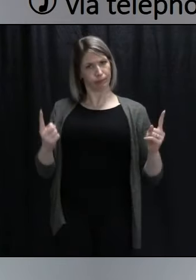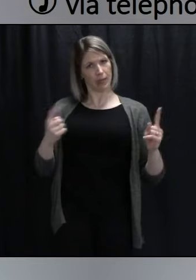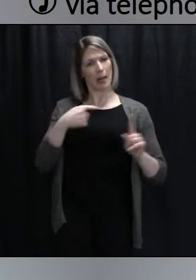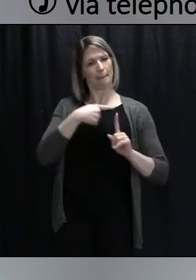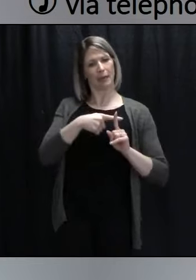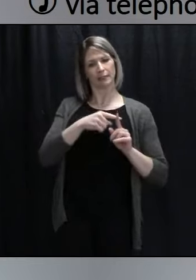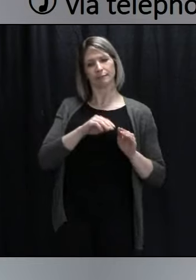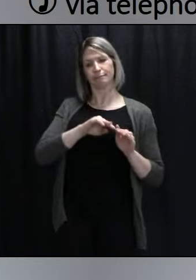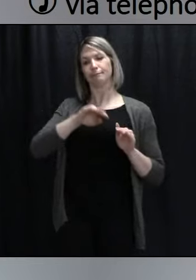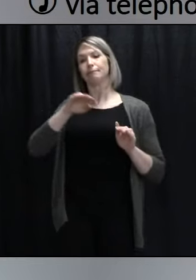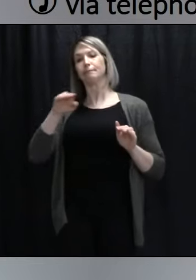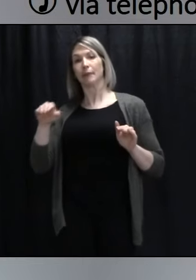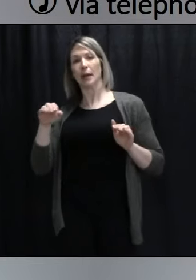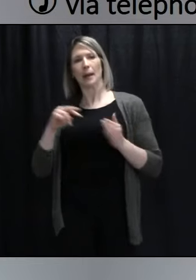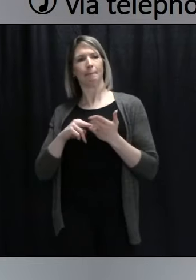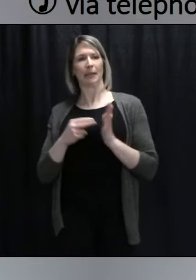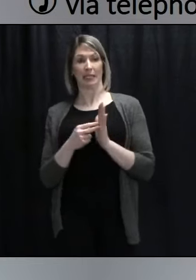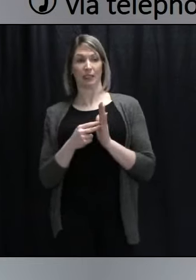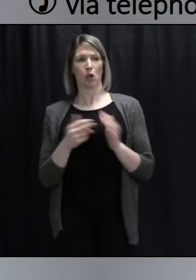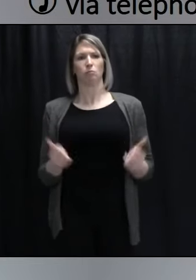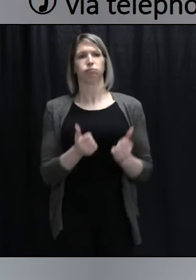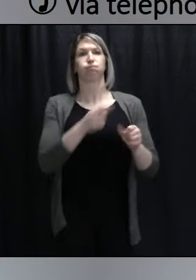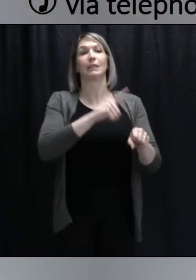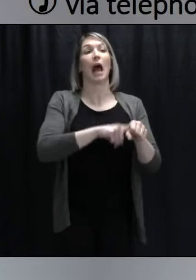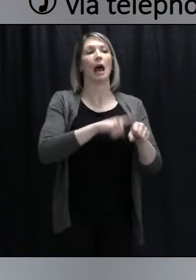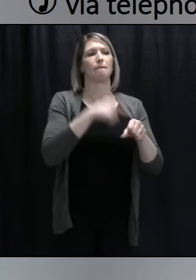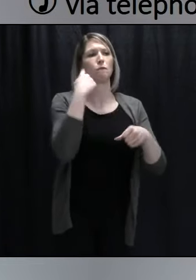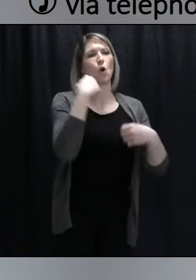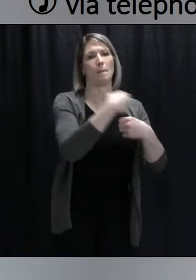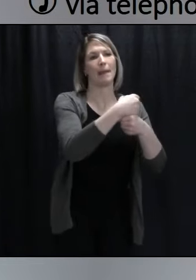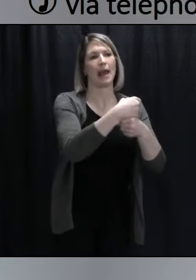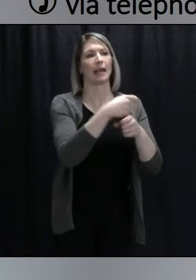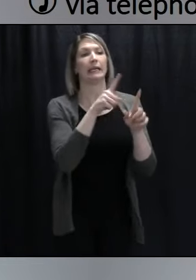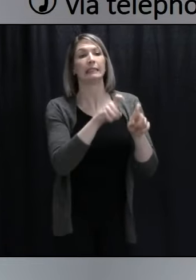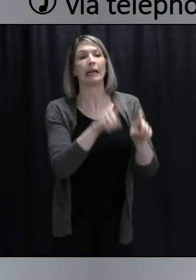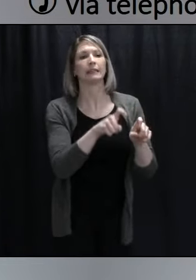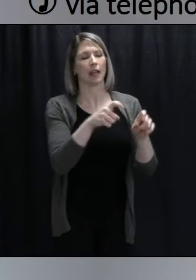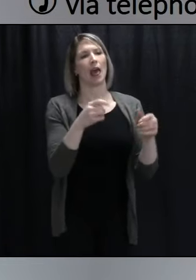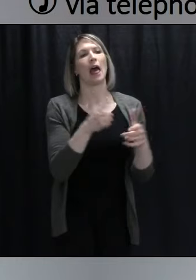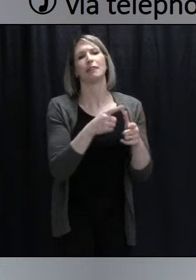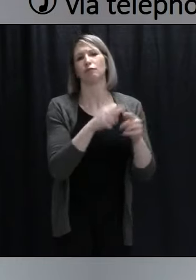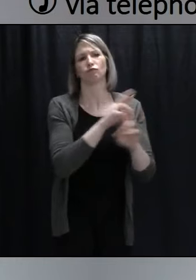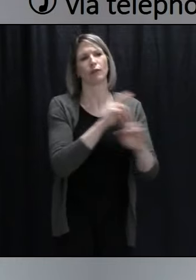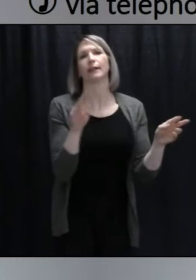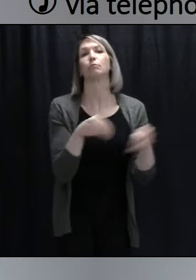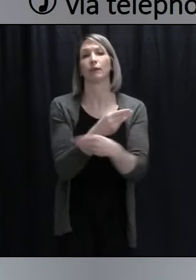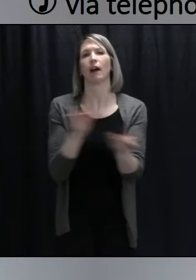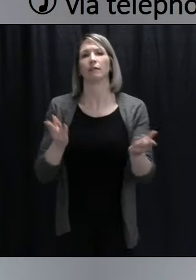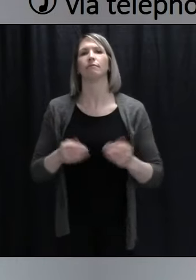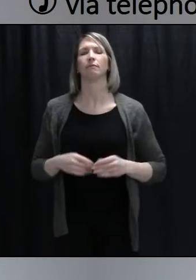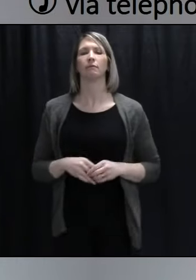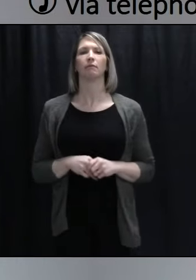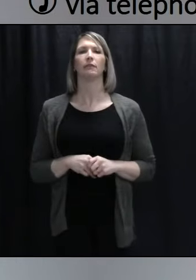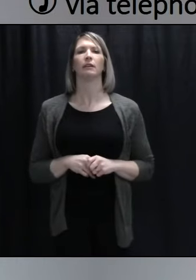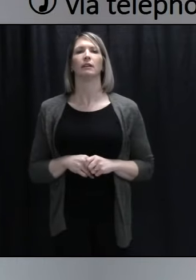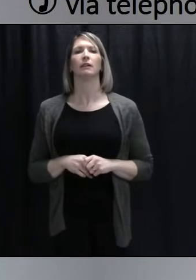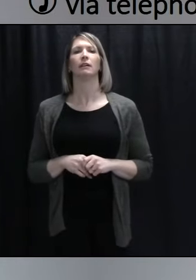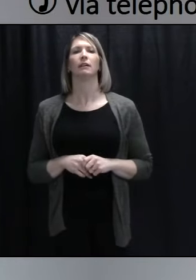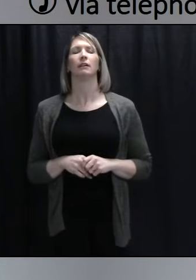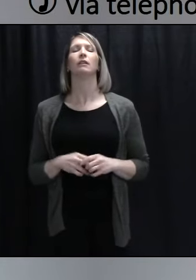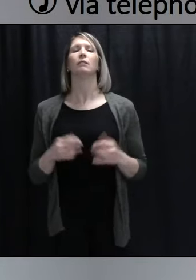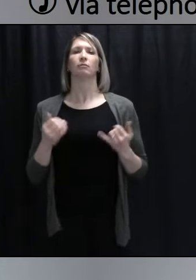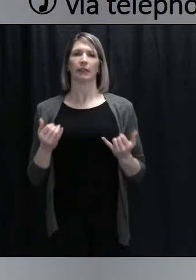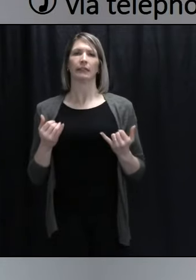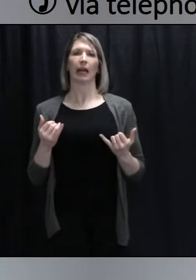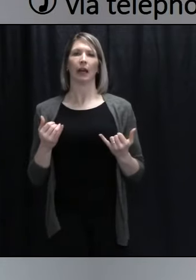I could, we put in place good neighbor agreements with many of our our labor unions within Newfoundland and Labrador